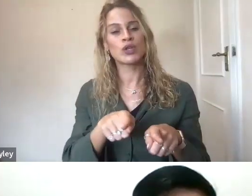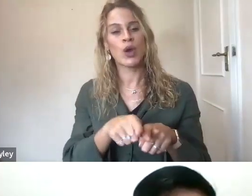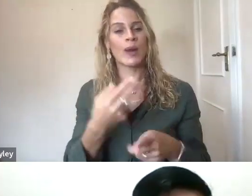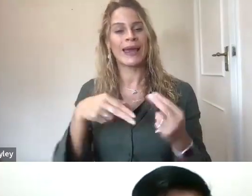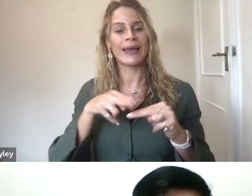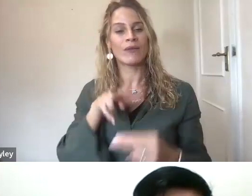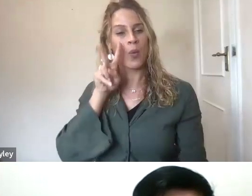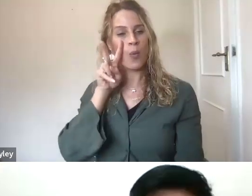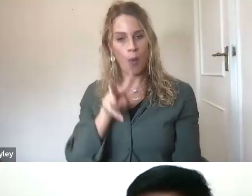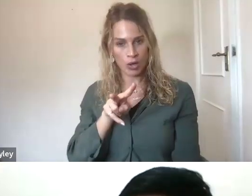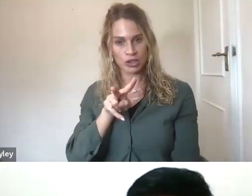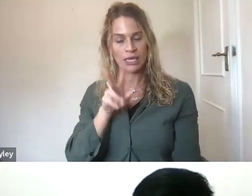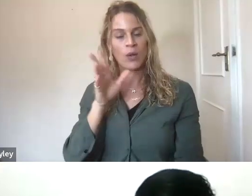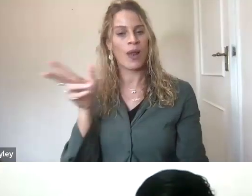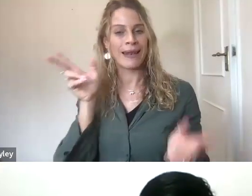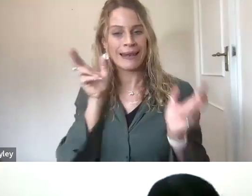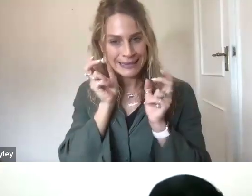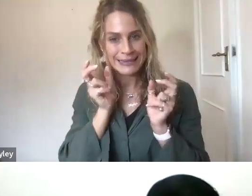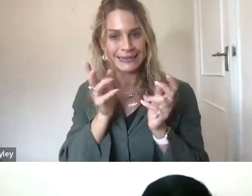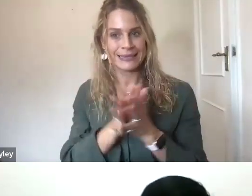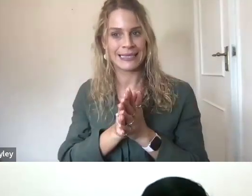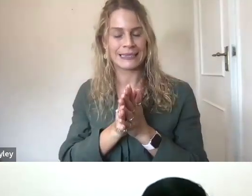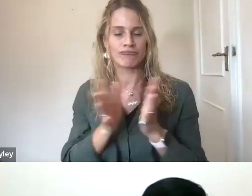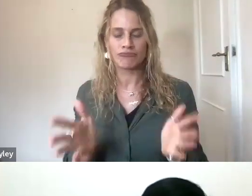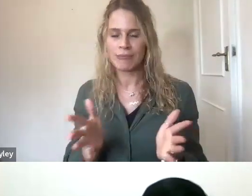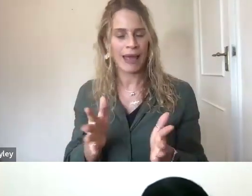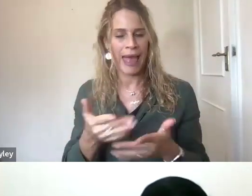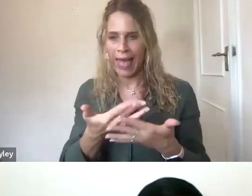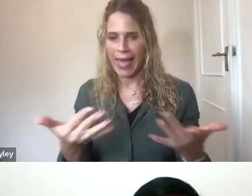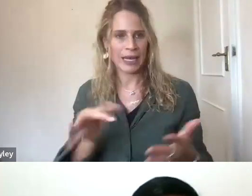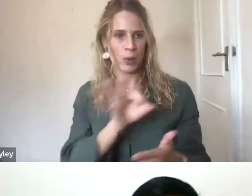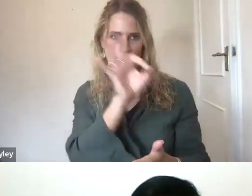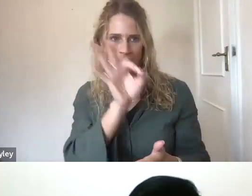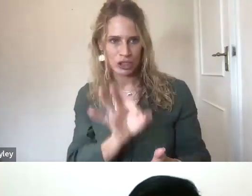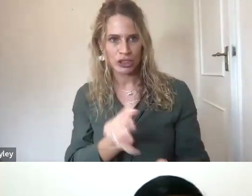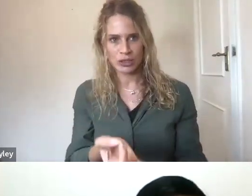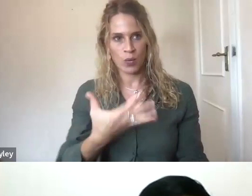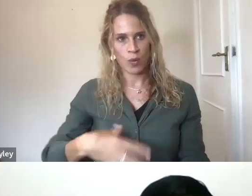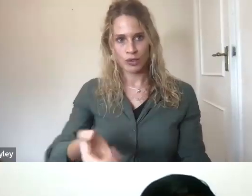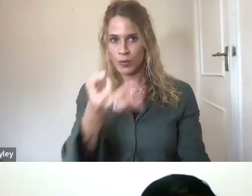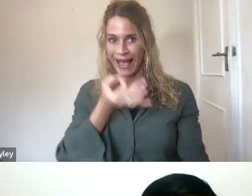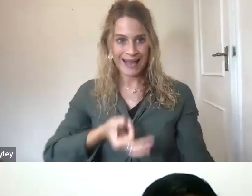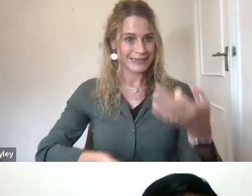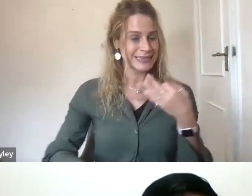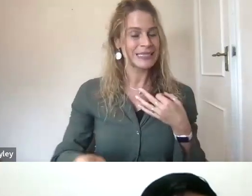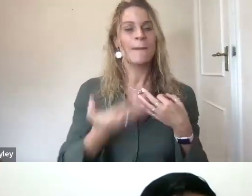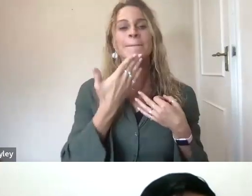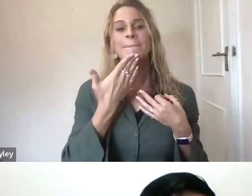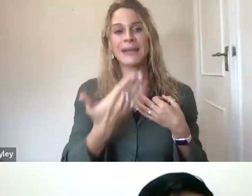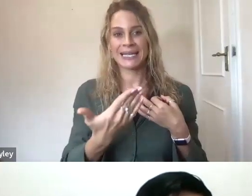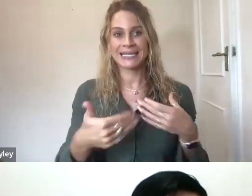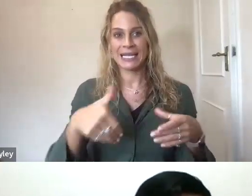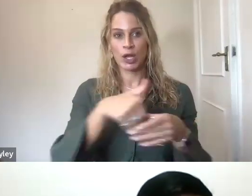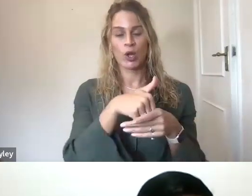or listening that if you have any questions that you would like to ask as well, that you put them into the Q&A box